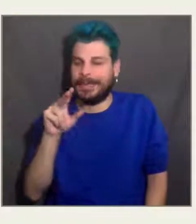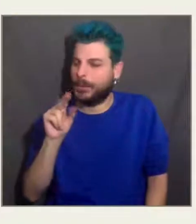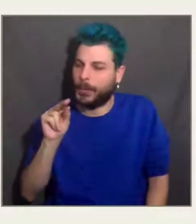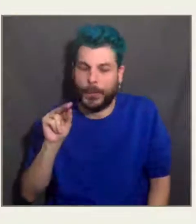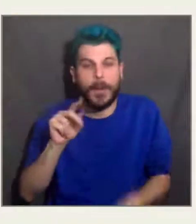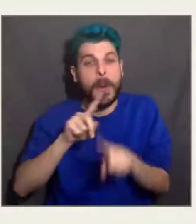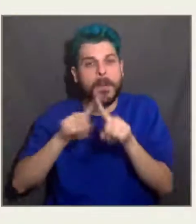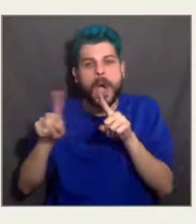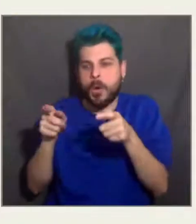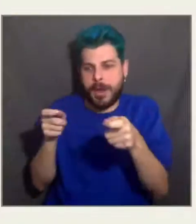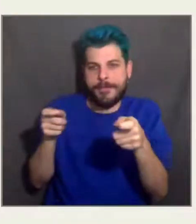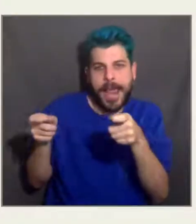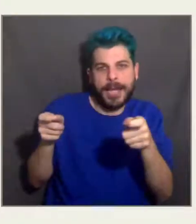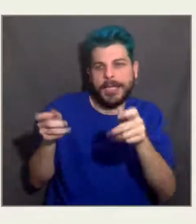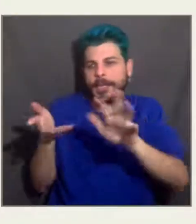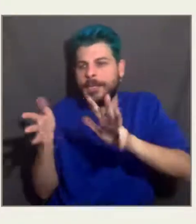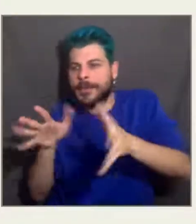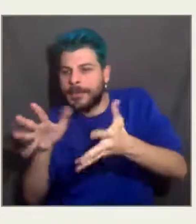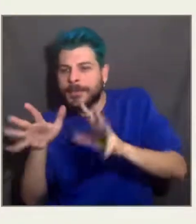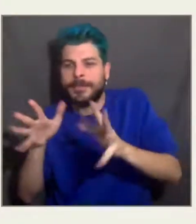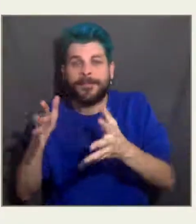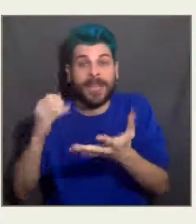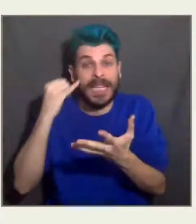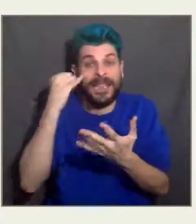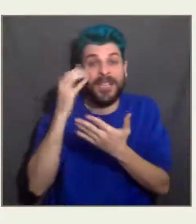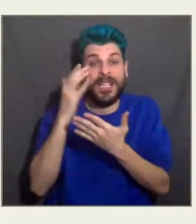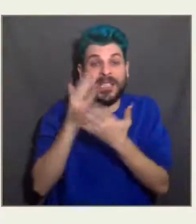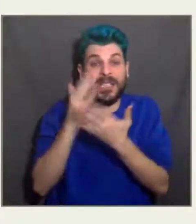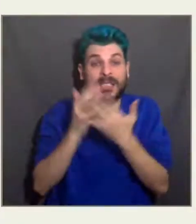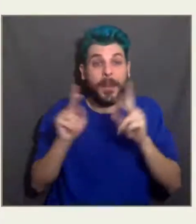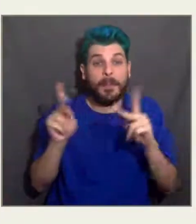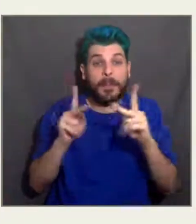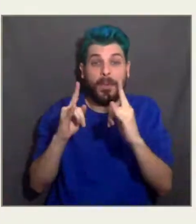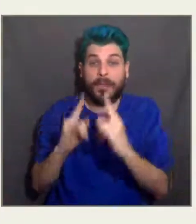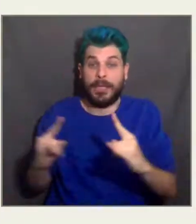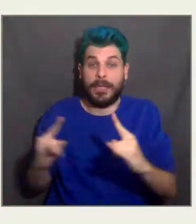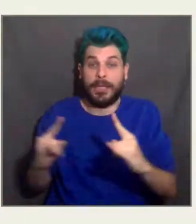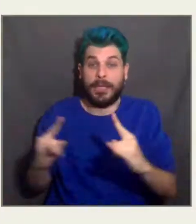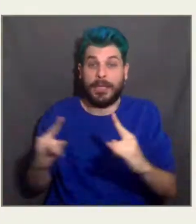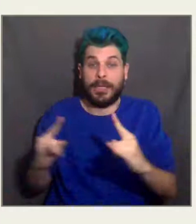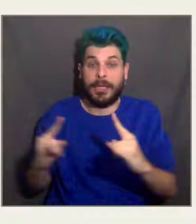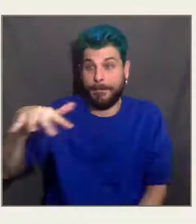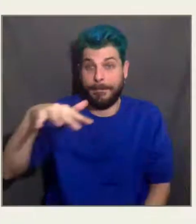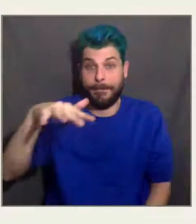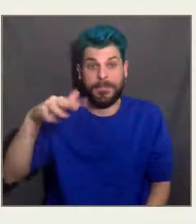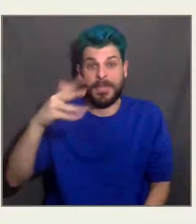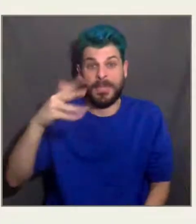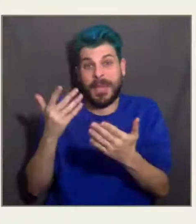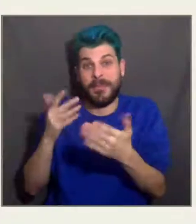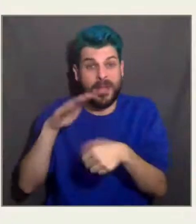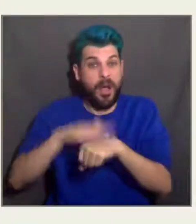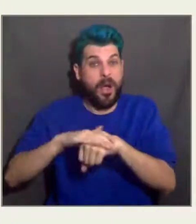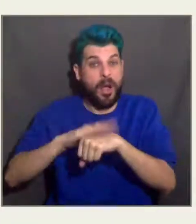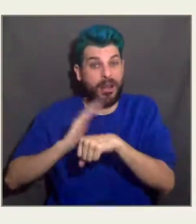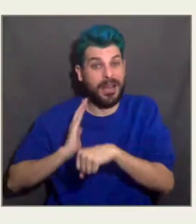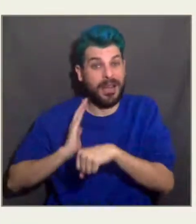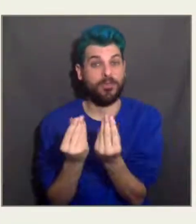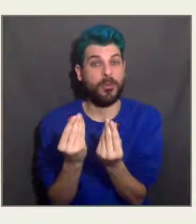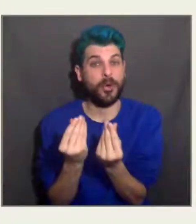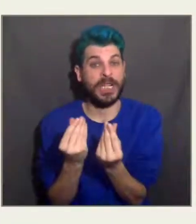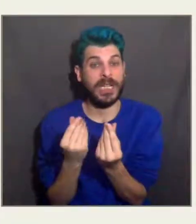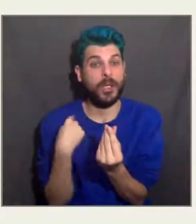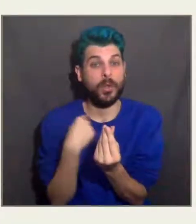are folks that have set up camp anywhere near or on our property, that we make sure they're